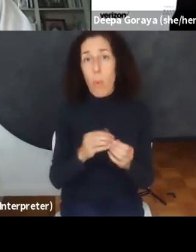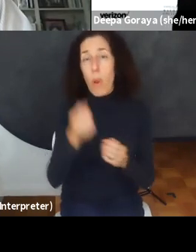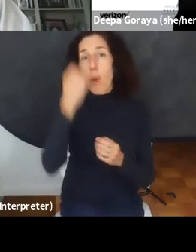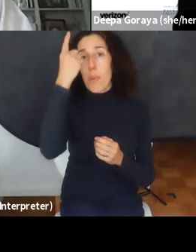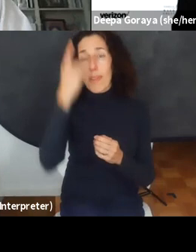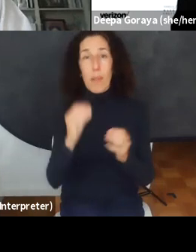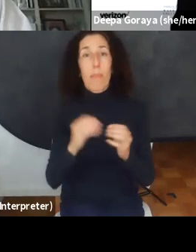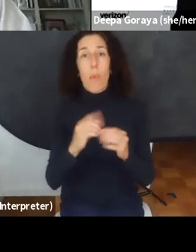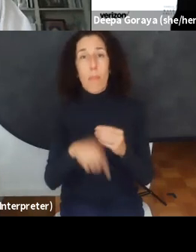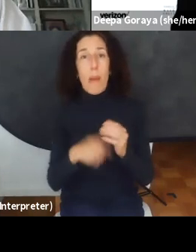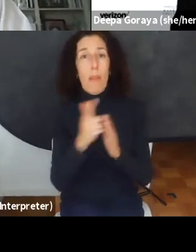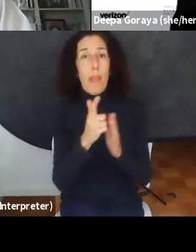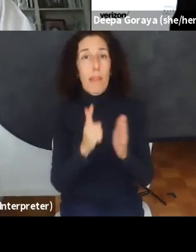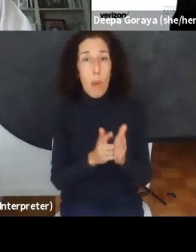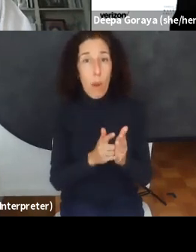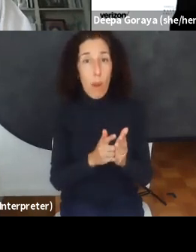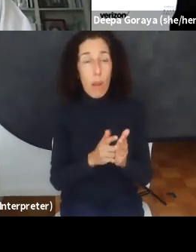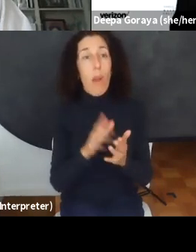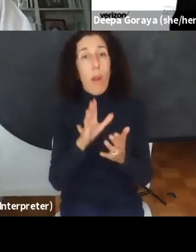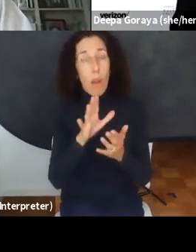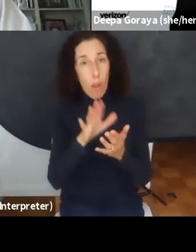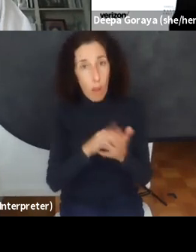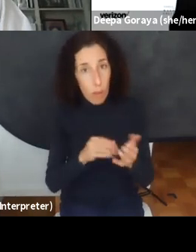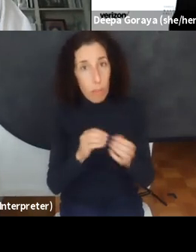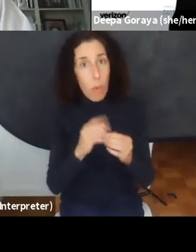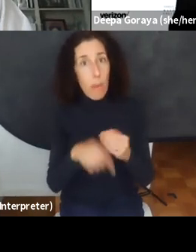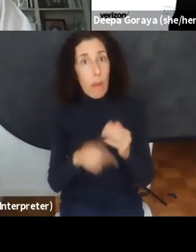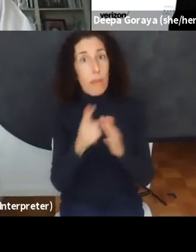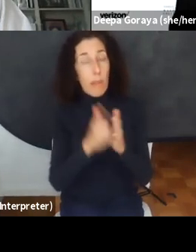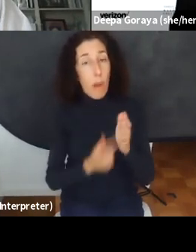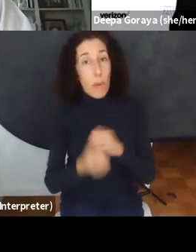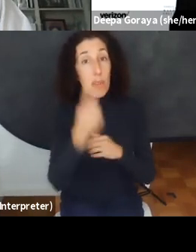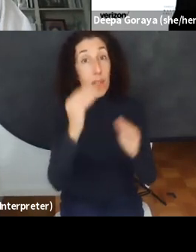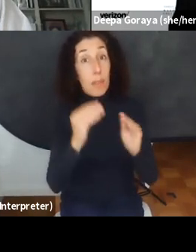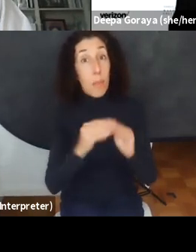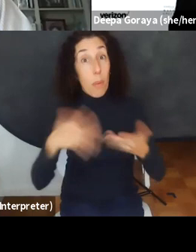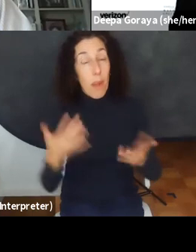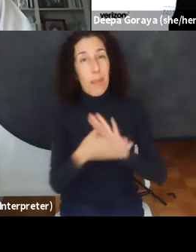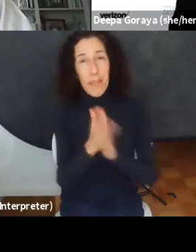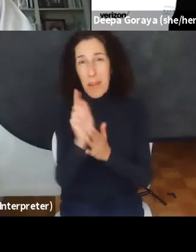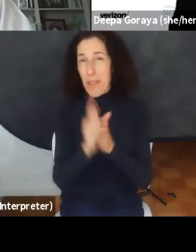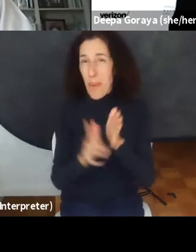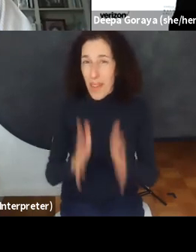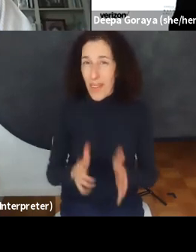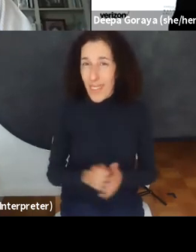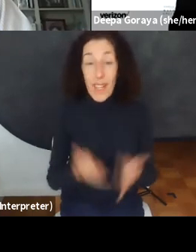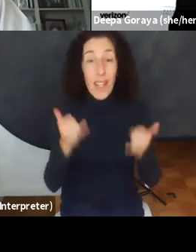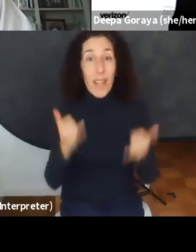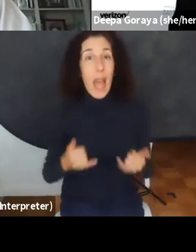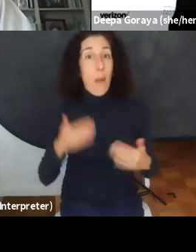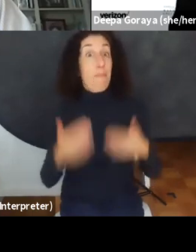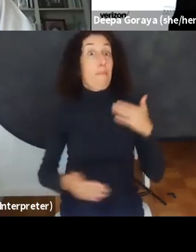skills, and that meant becoming a lawyer. Flash forward, I've seen how complicated the